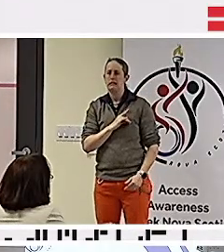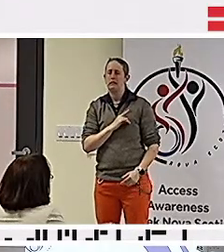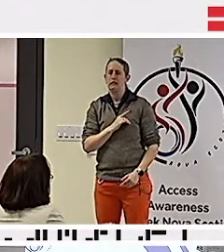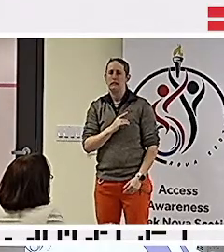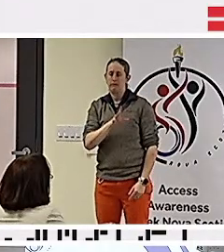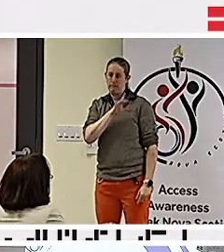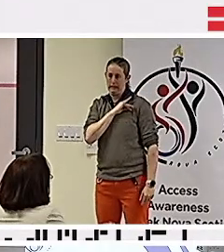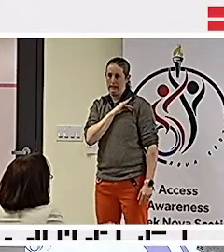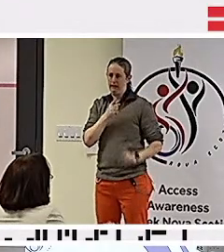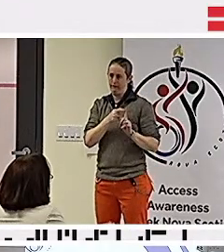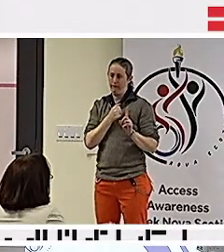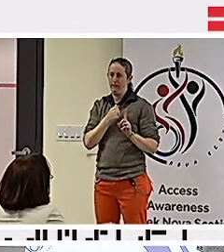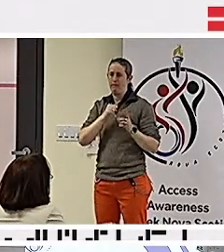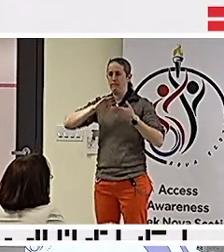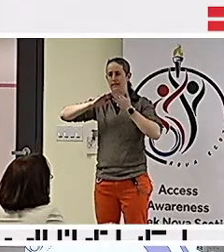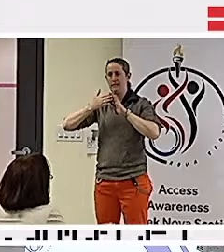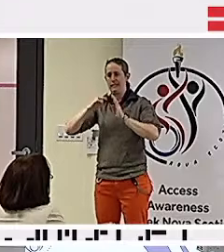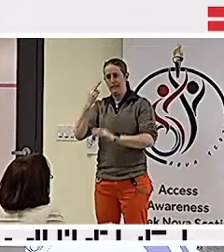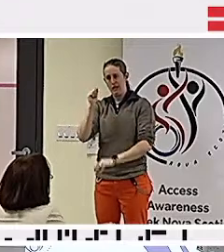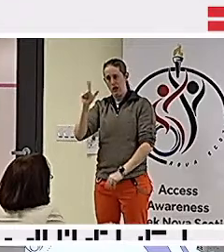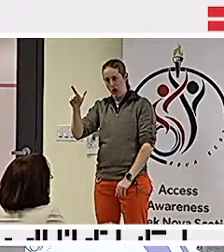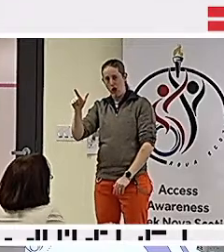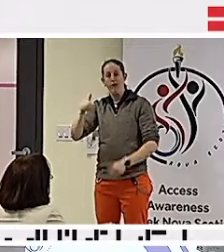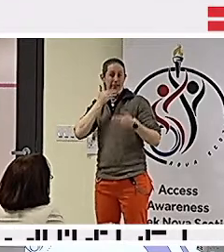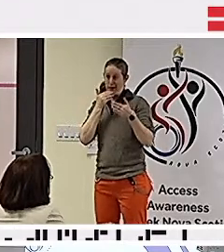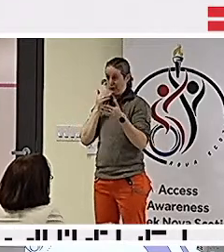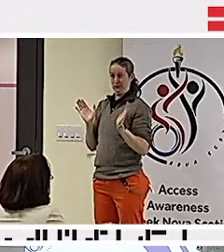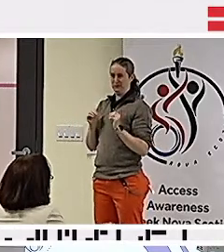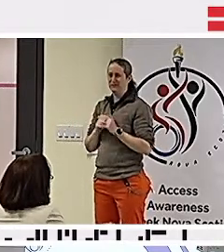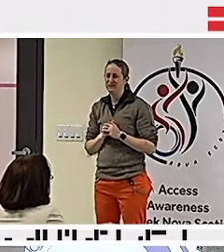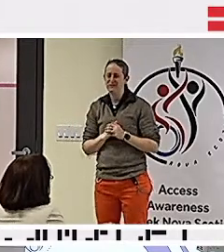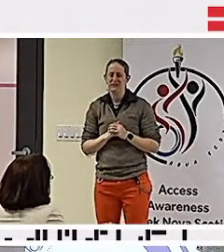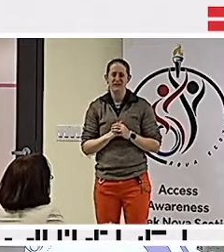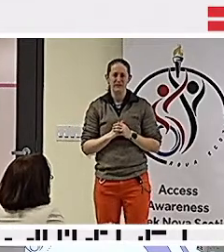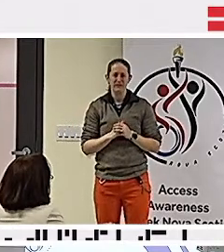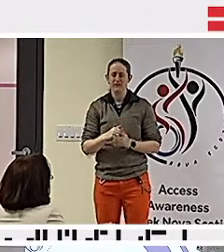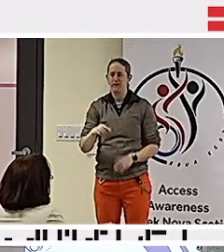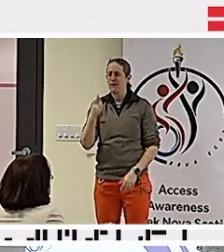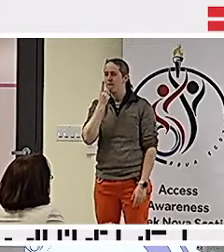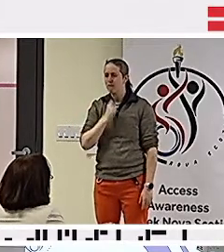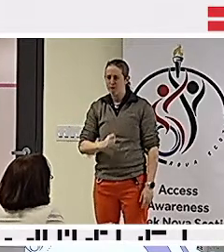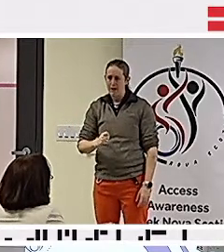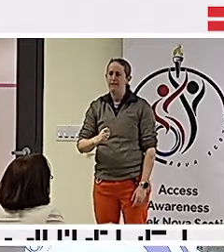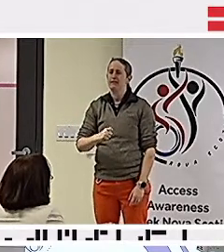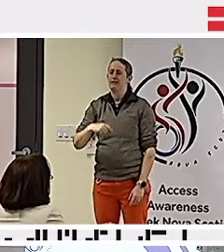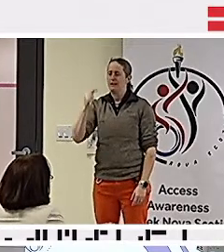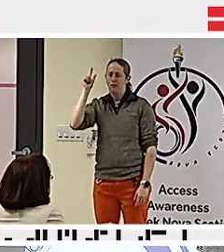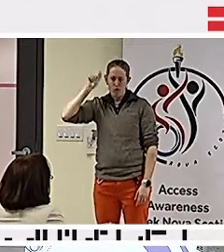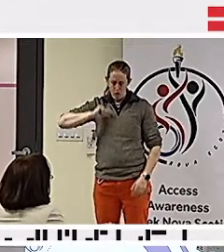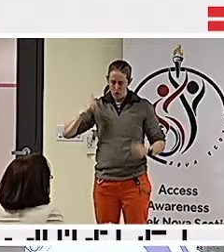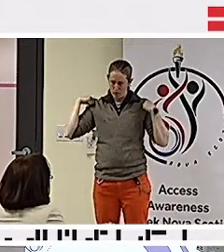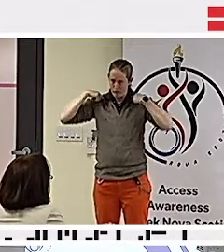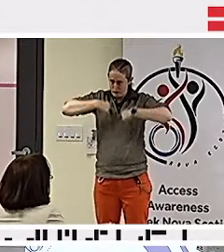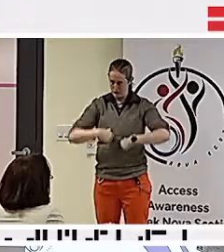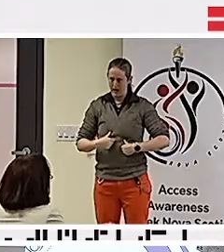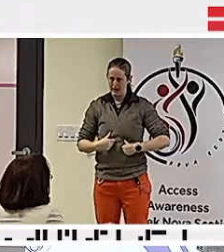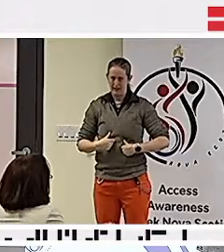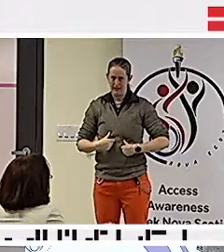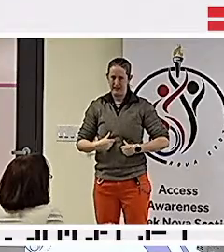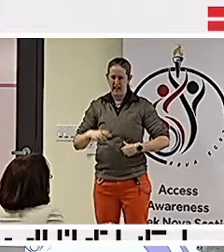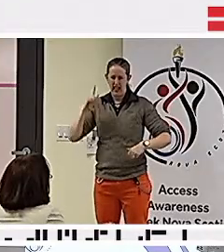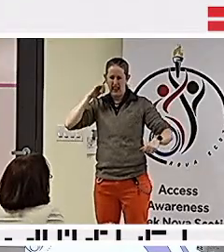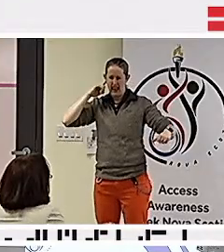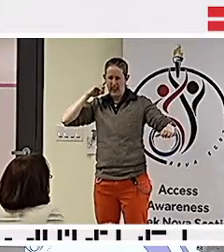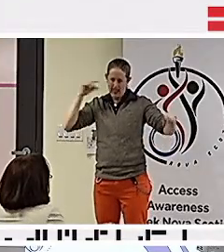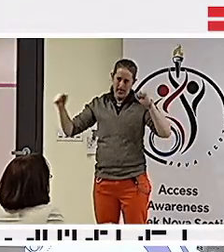from the City Hall, so thank you. I'm wearing a red and golden jacket, and a very loud bell that